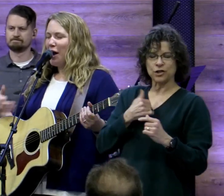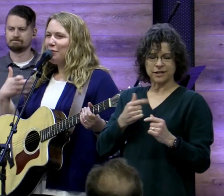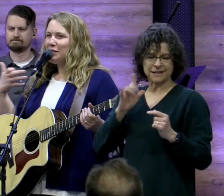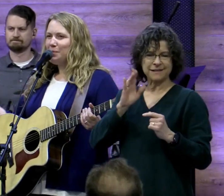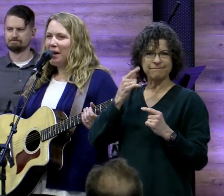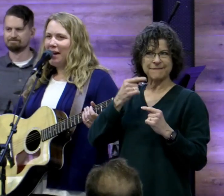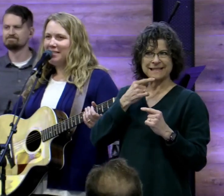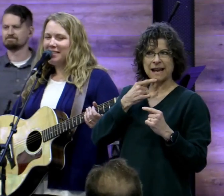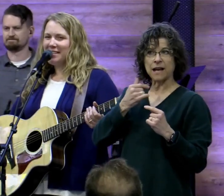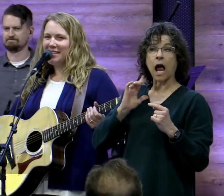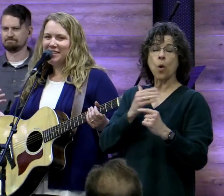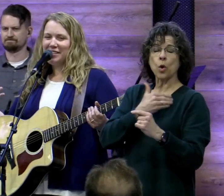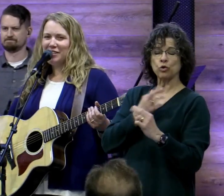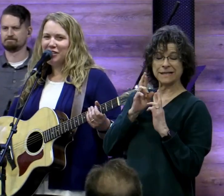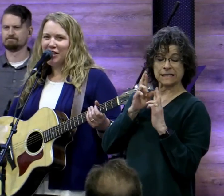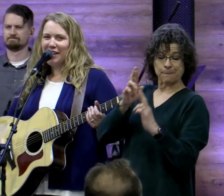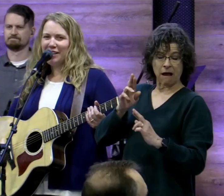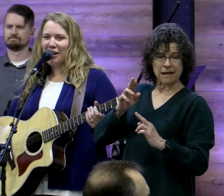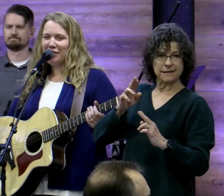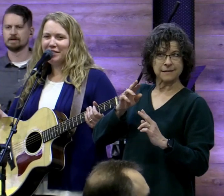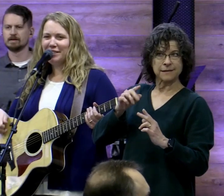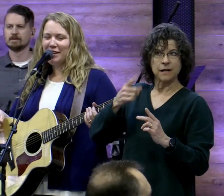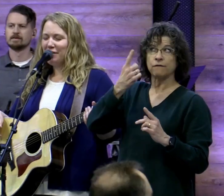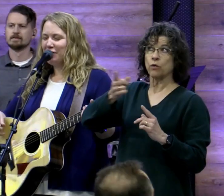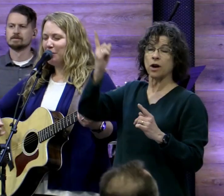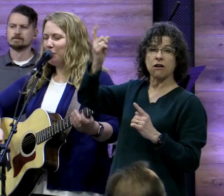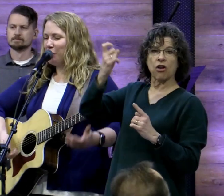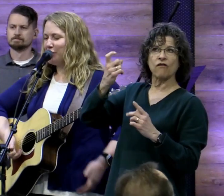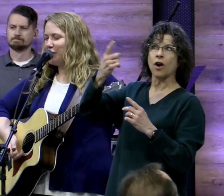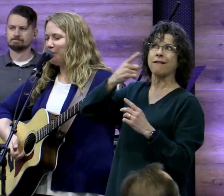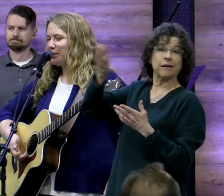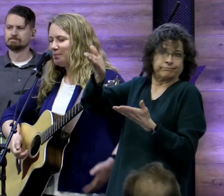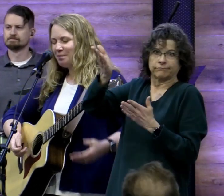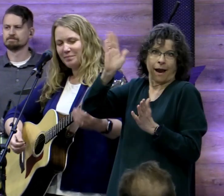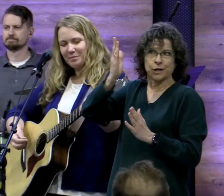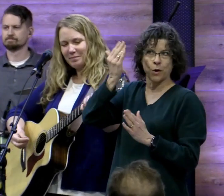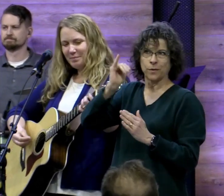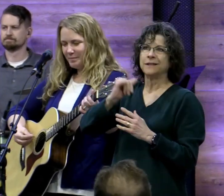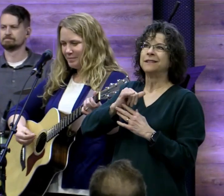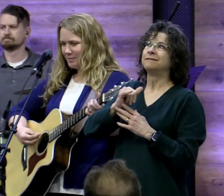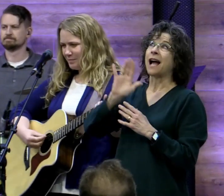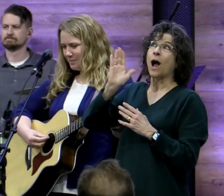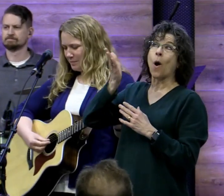so our response to this initiating covenantal love can be worship.